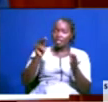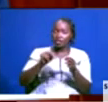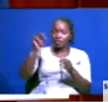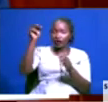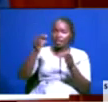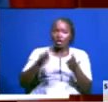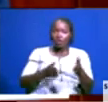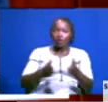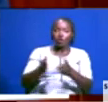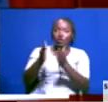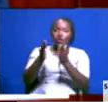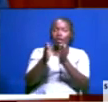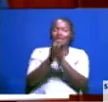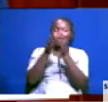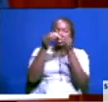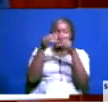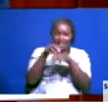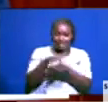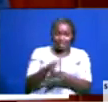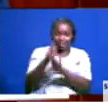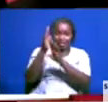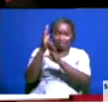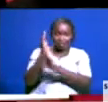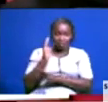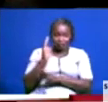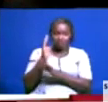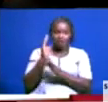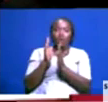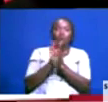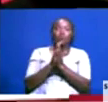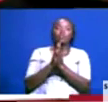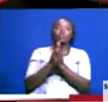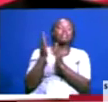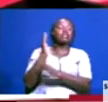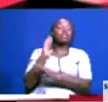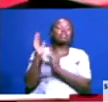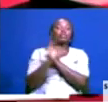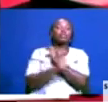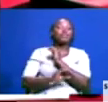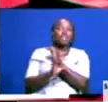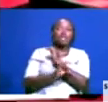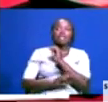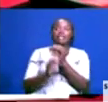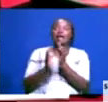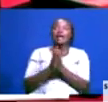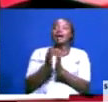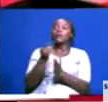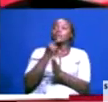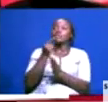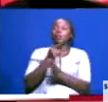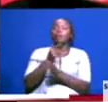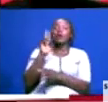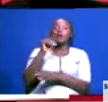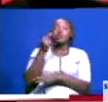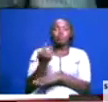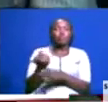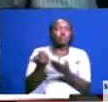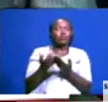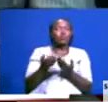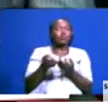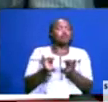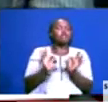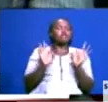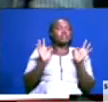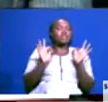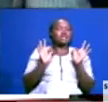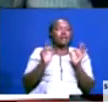its security with the security of the rest of the country. Kindiki ameonya kwamba hakuna mtu atakayesaza kwenye operesheni ya